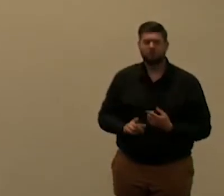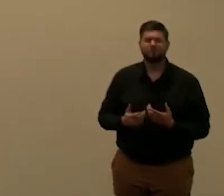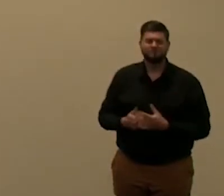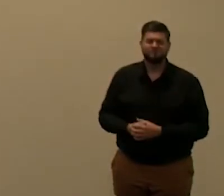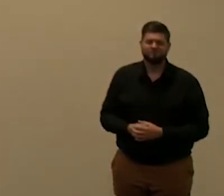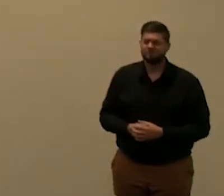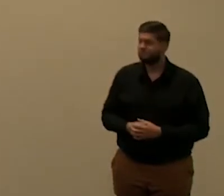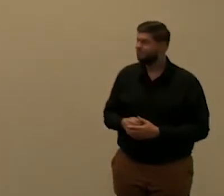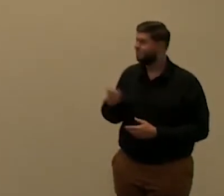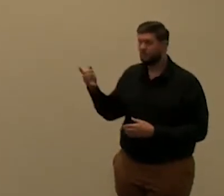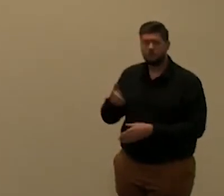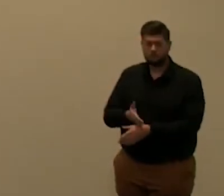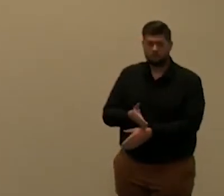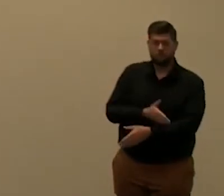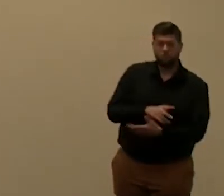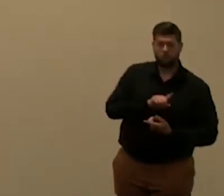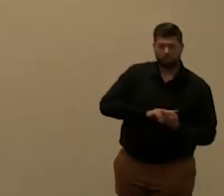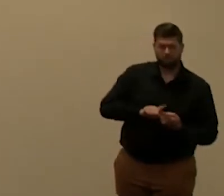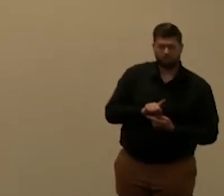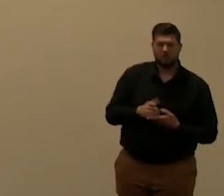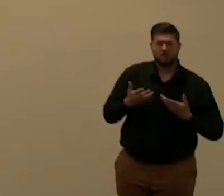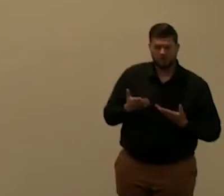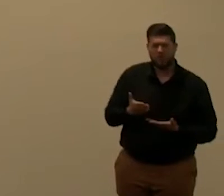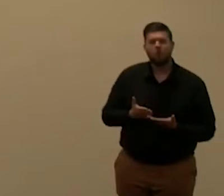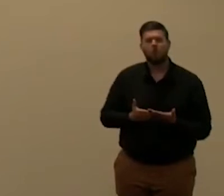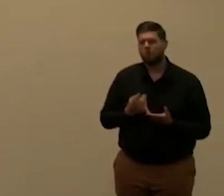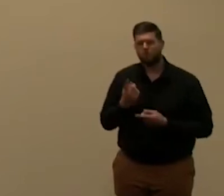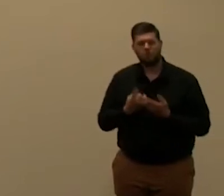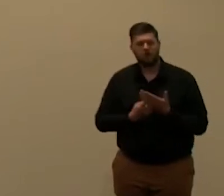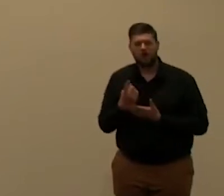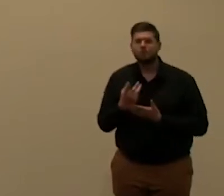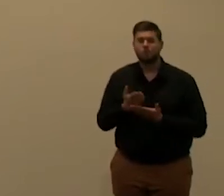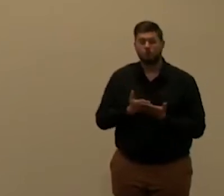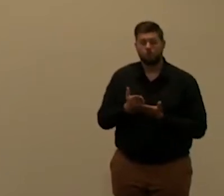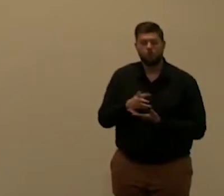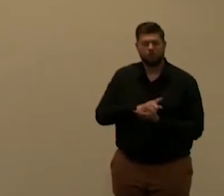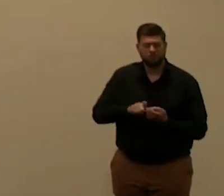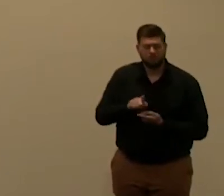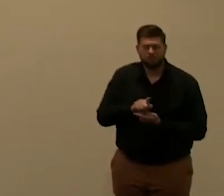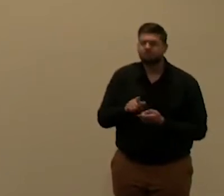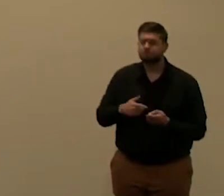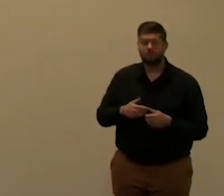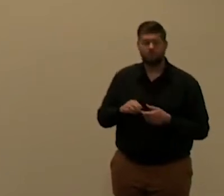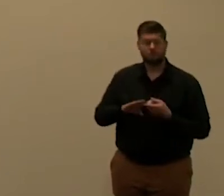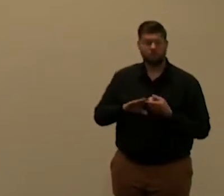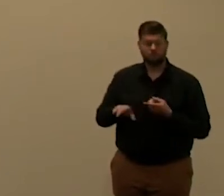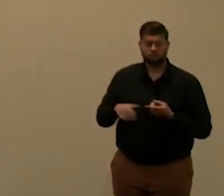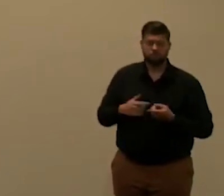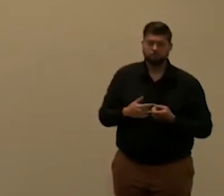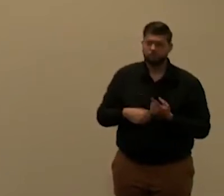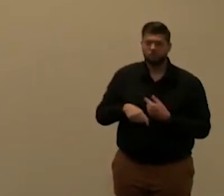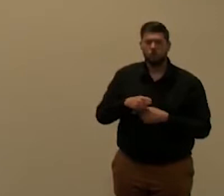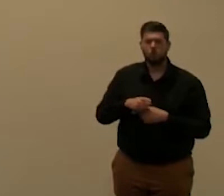was before our meeting. Now we are actually going to have our meeting. So the first one is try to be on